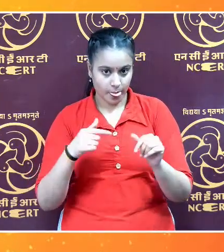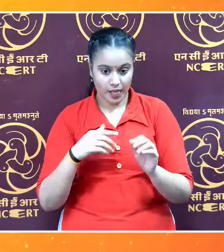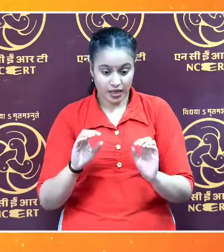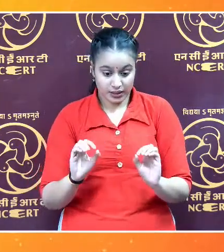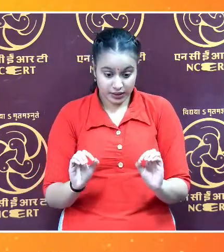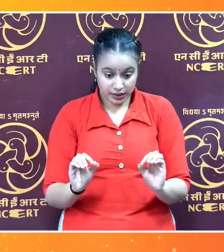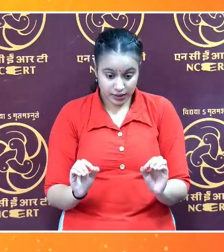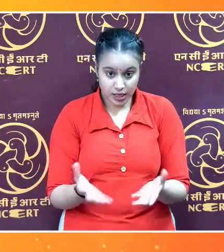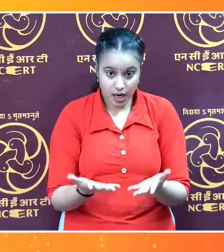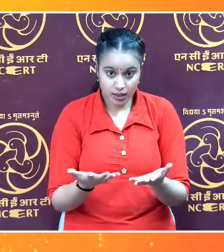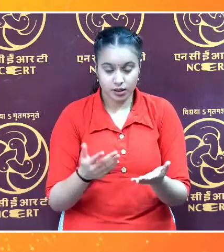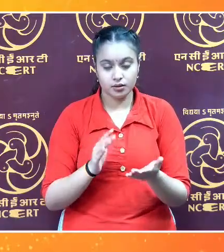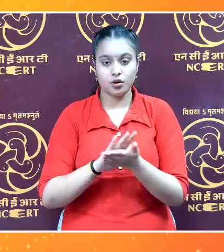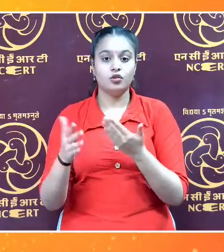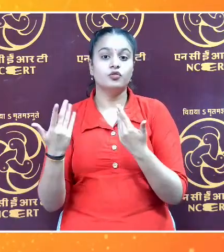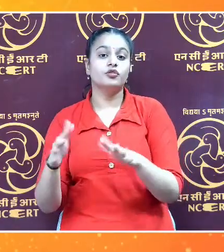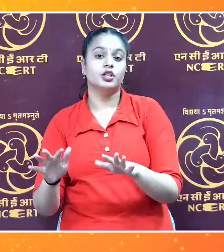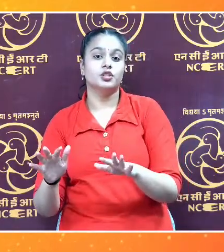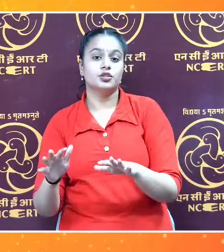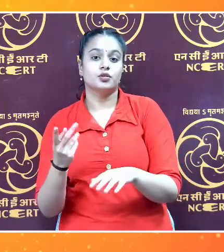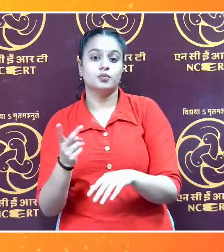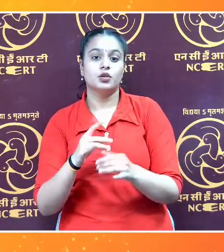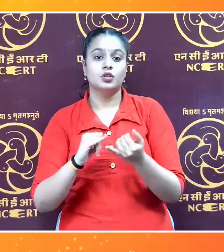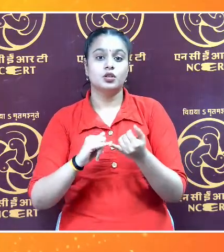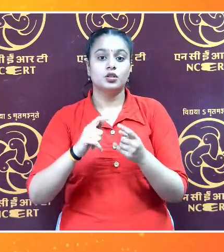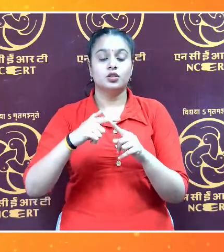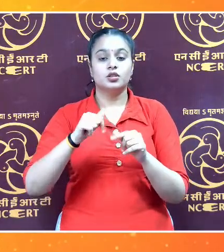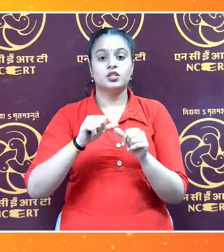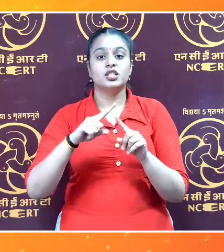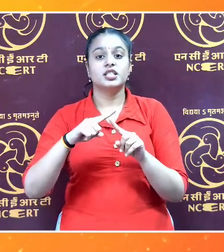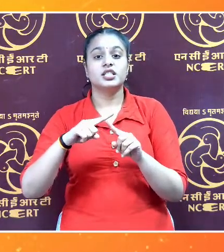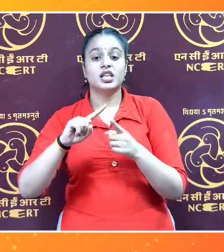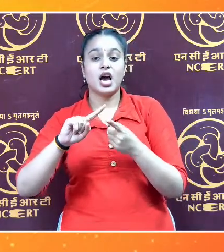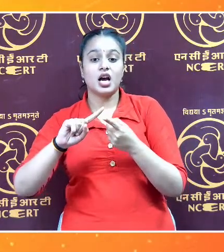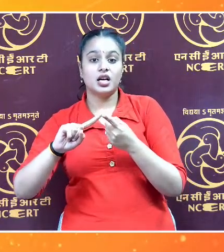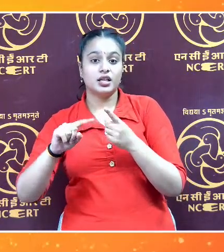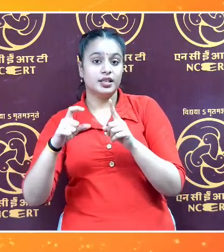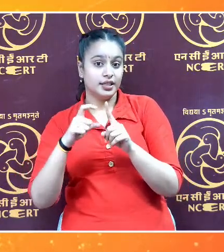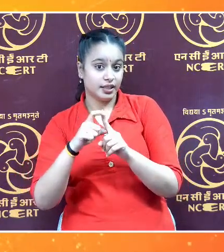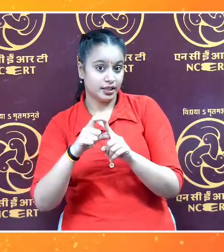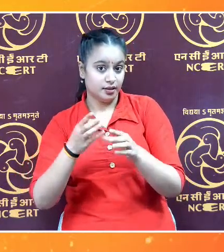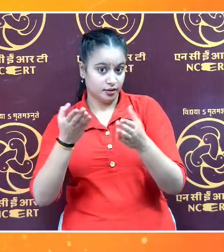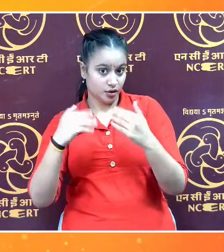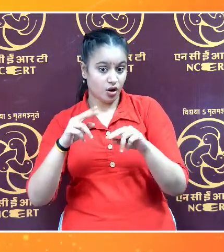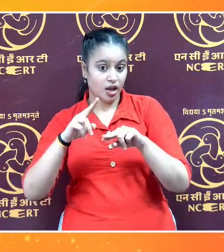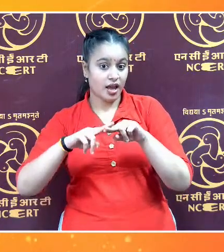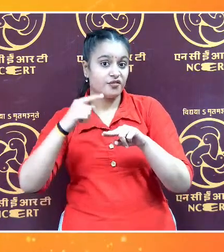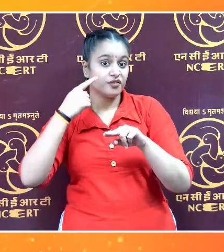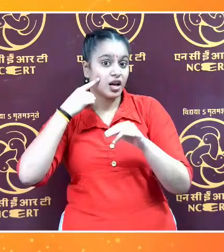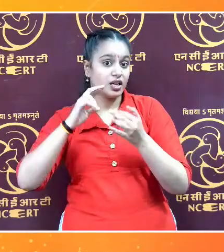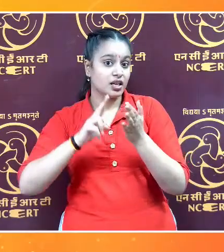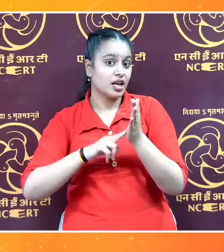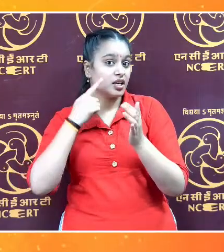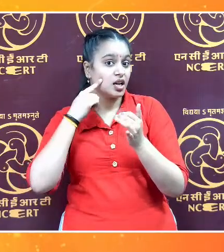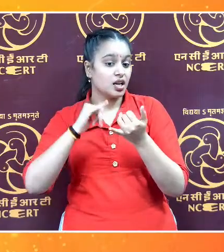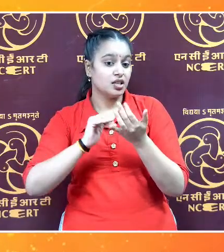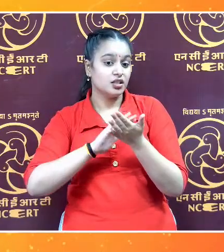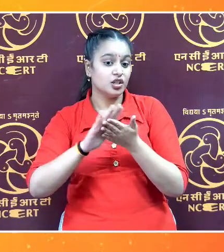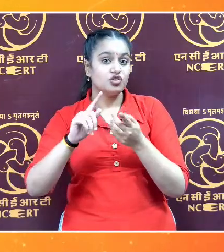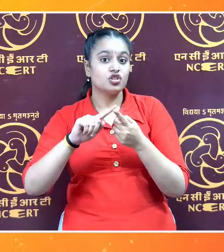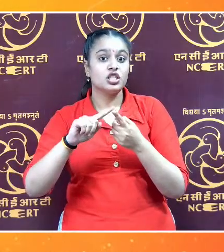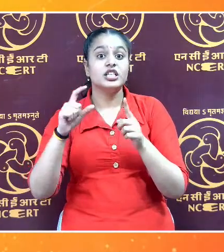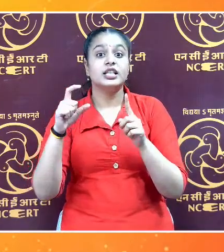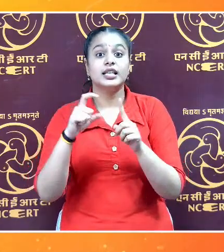and we finished it also. So started and finished. yeah. So they both have ed there. Yes. So we will learn about this, and we will encourage